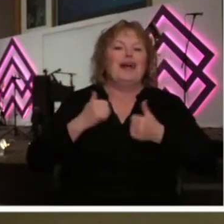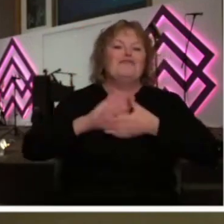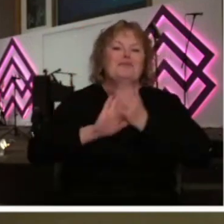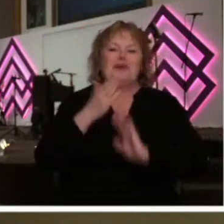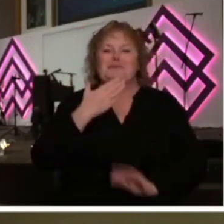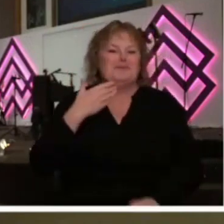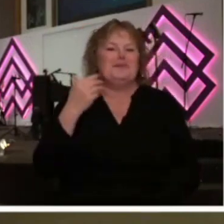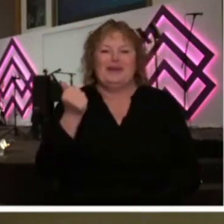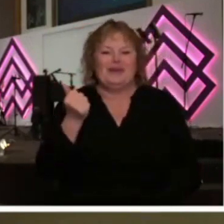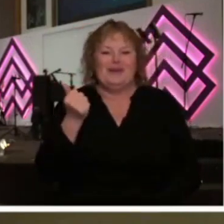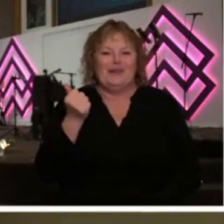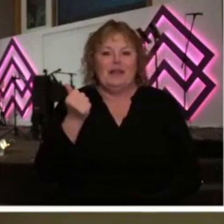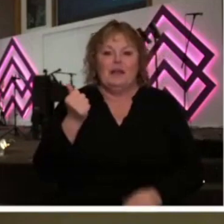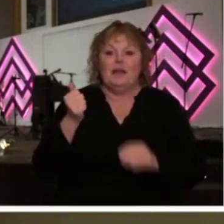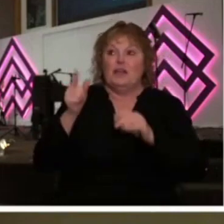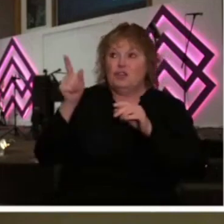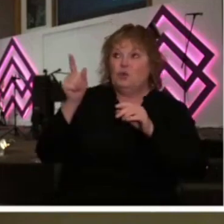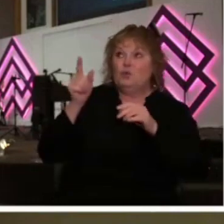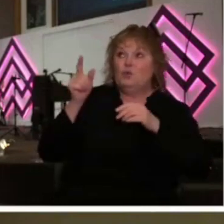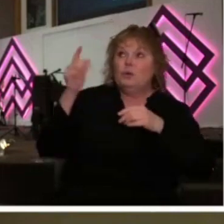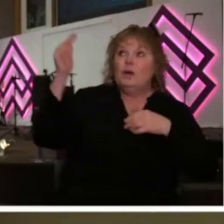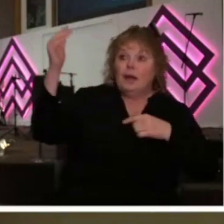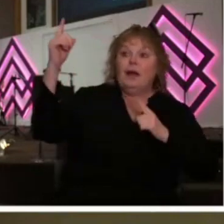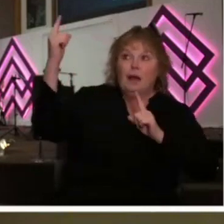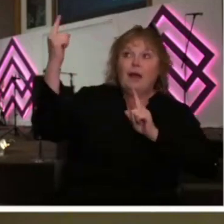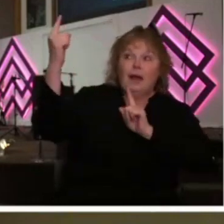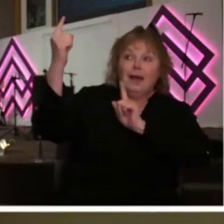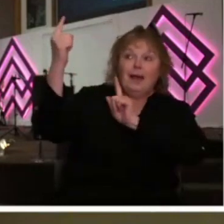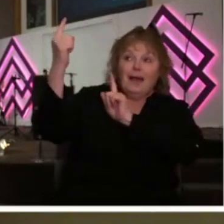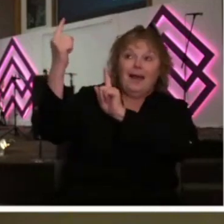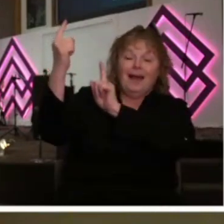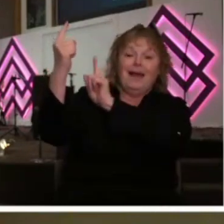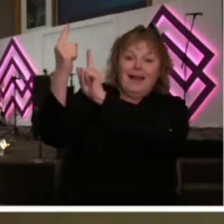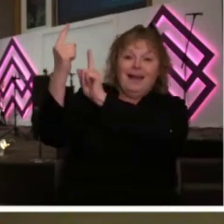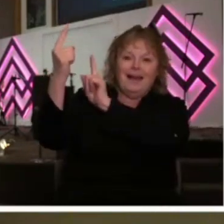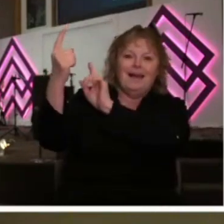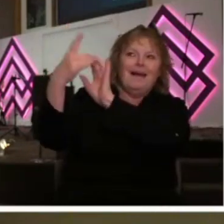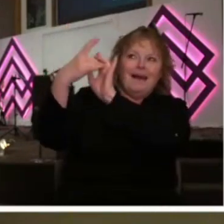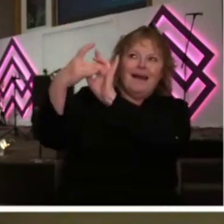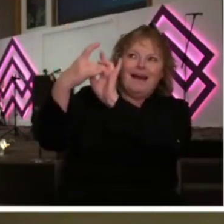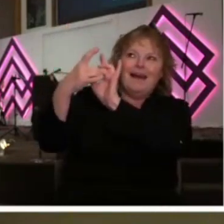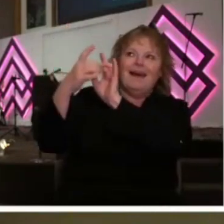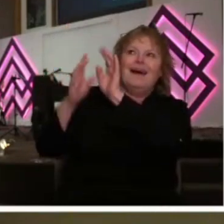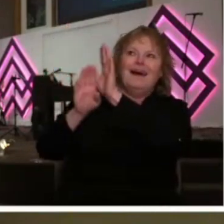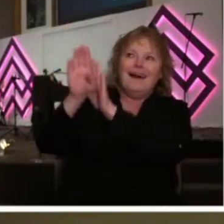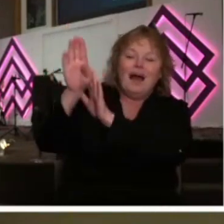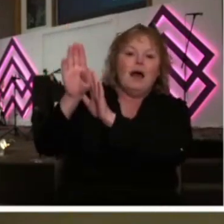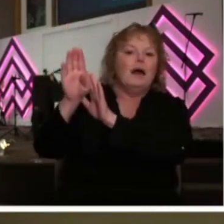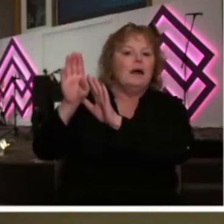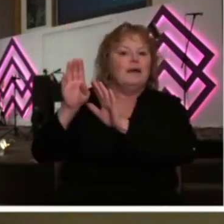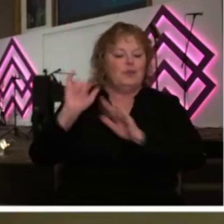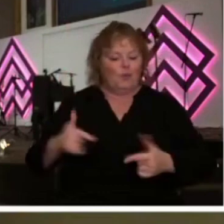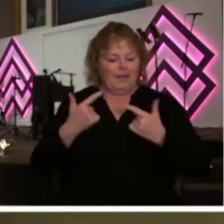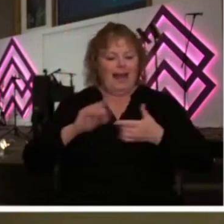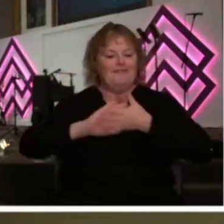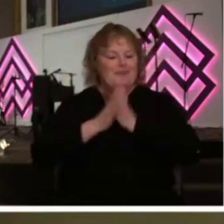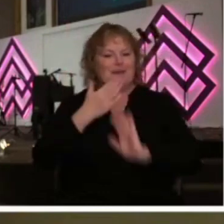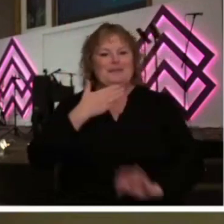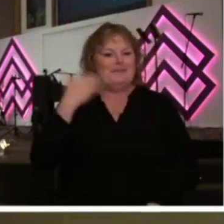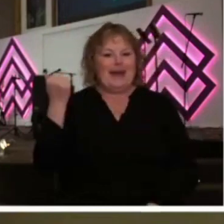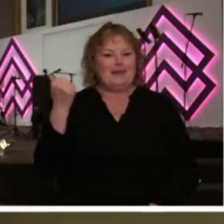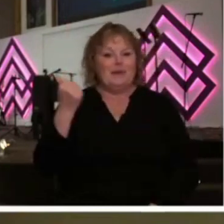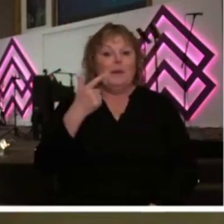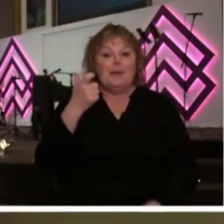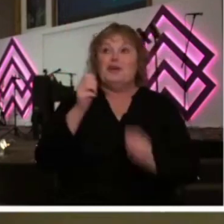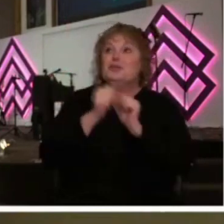repeat that. The closer you grow to the Lord and the more you come to know Jesus, the better it gets. Because with Jesus, greater things